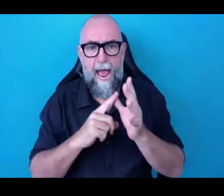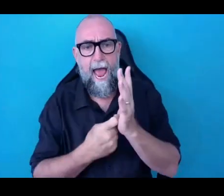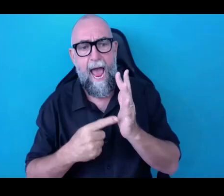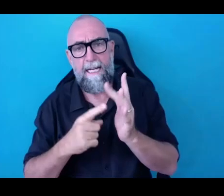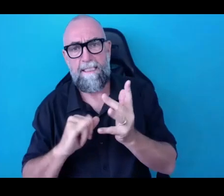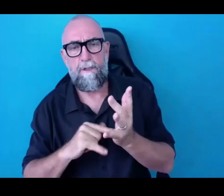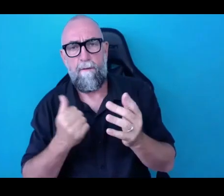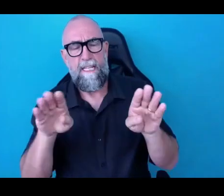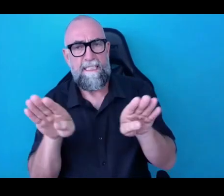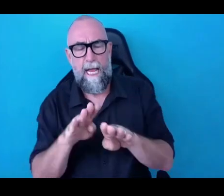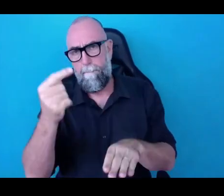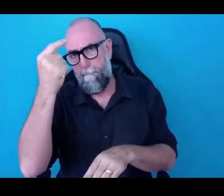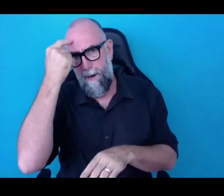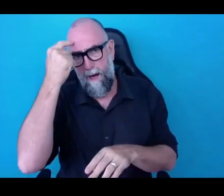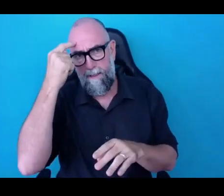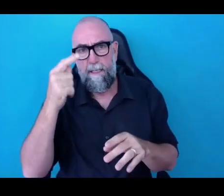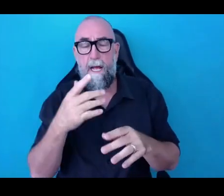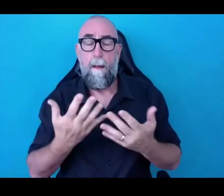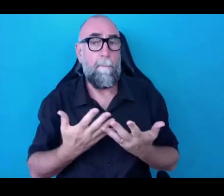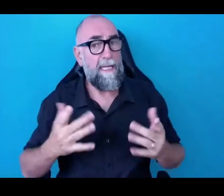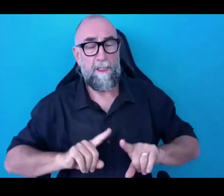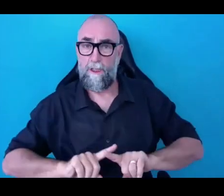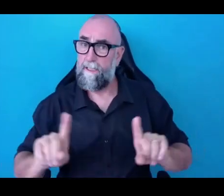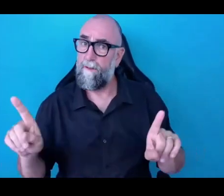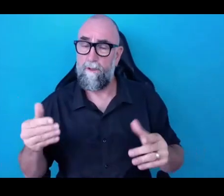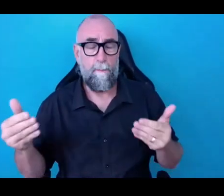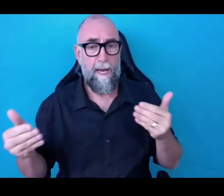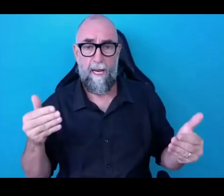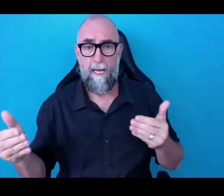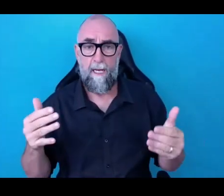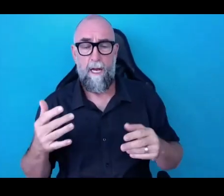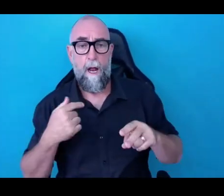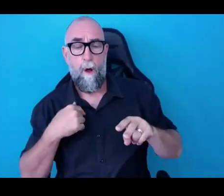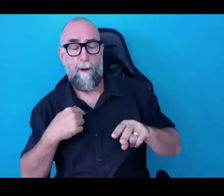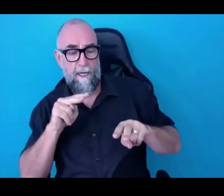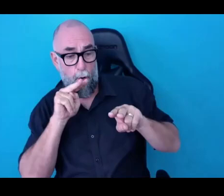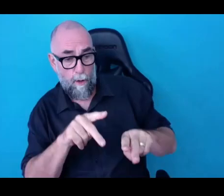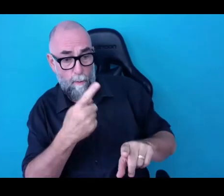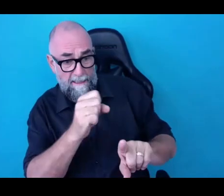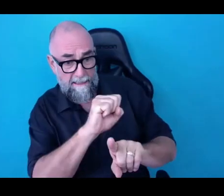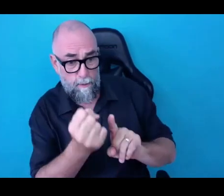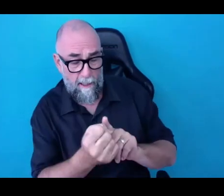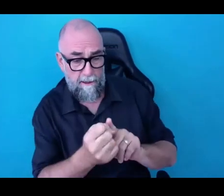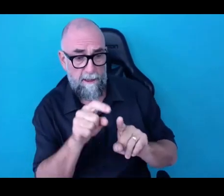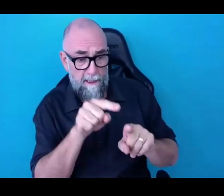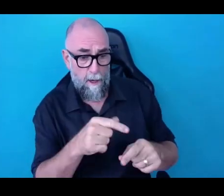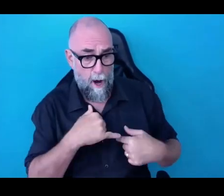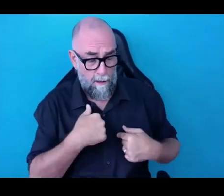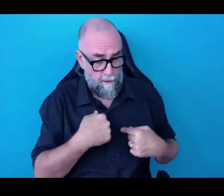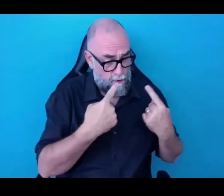by yourself and with someone. It makes the difference between laughing in a situation and or crying in a situation. And there's too